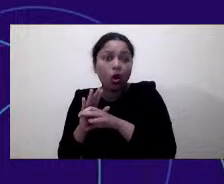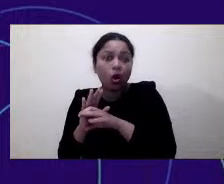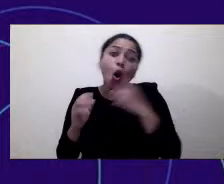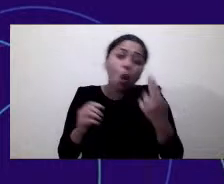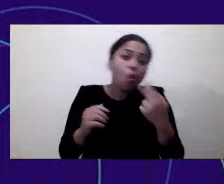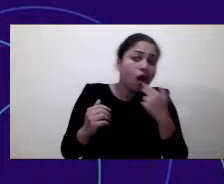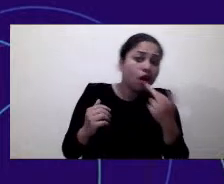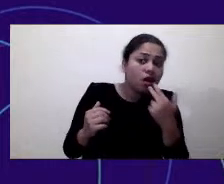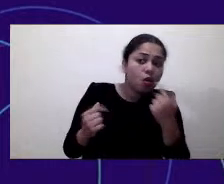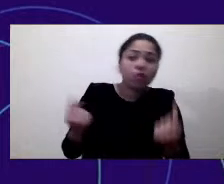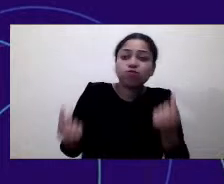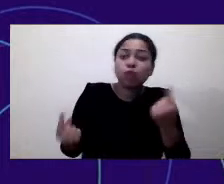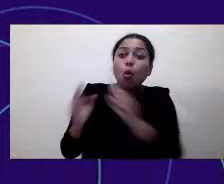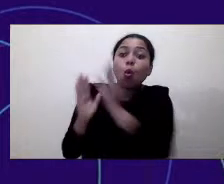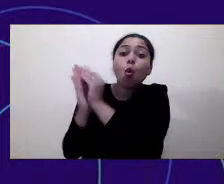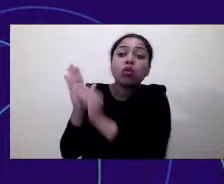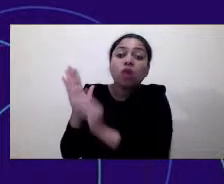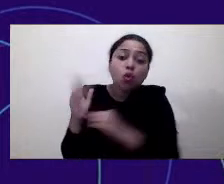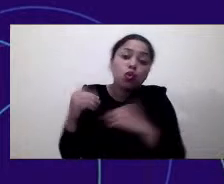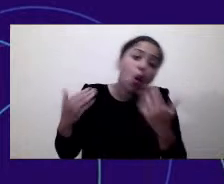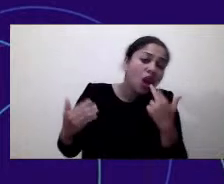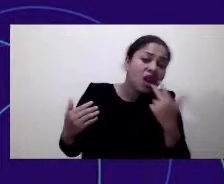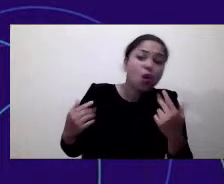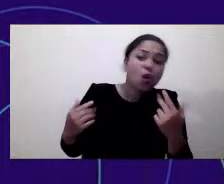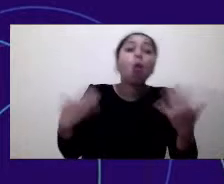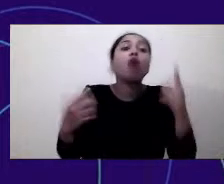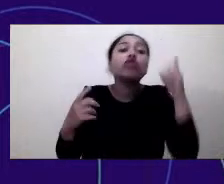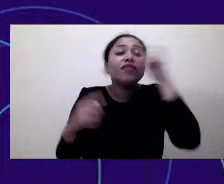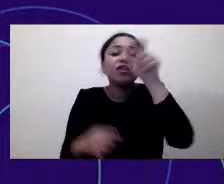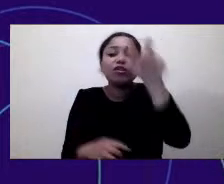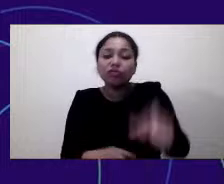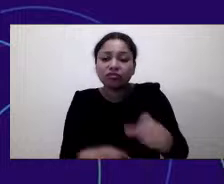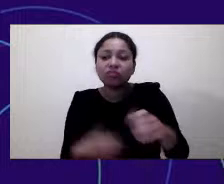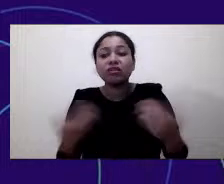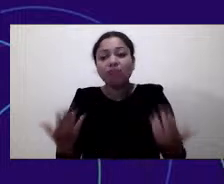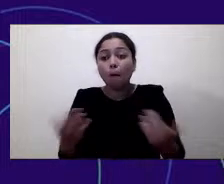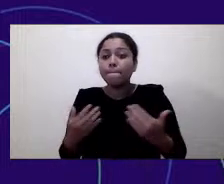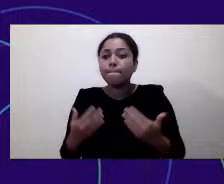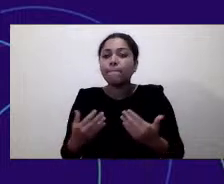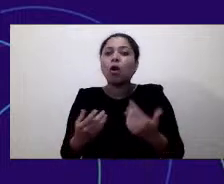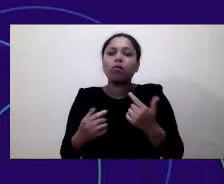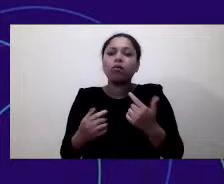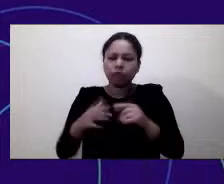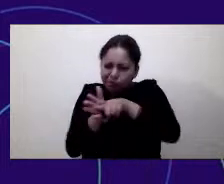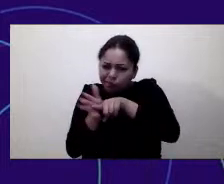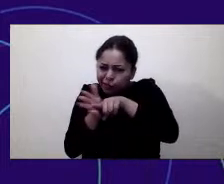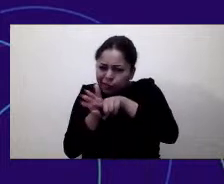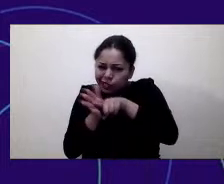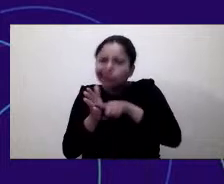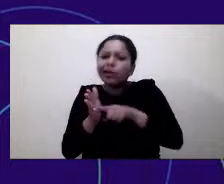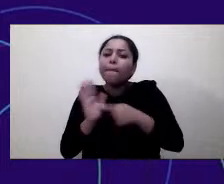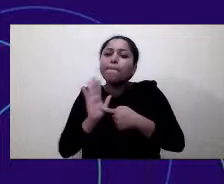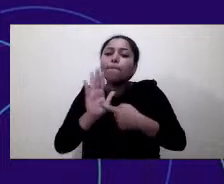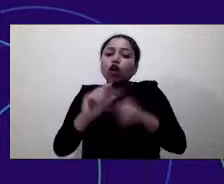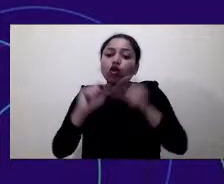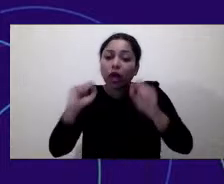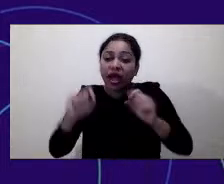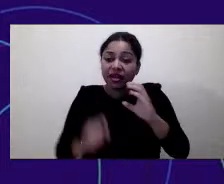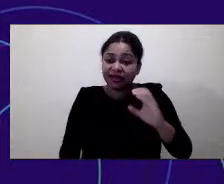some studies have shown that in CLIL programs, we can see an increase